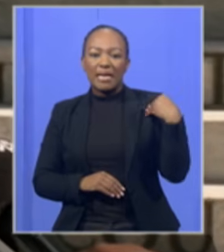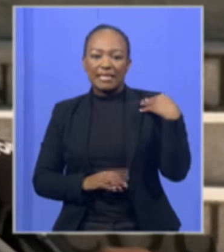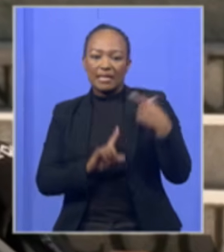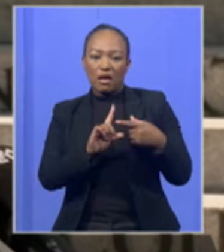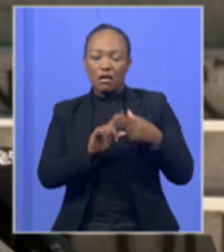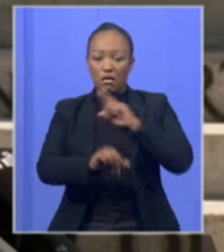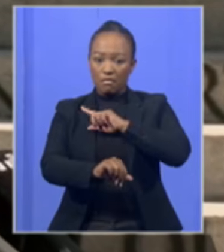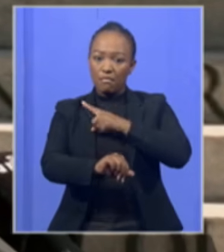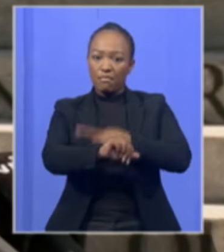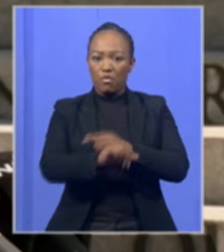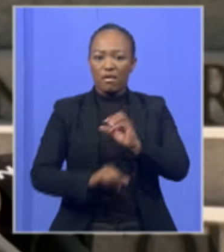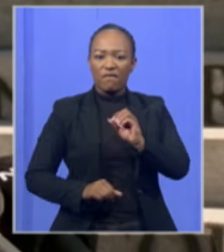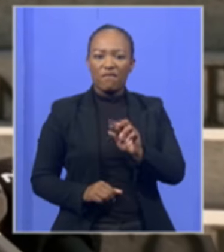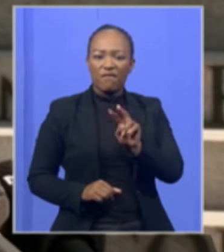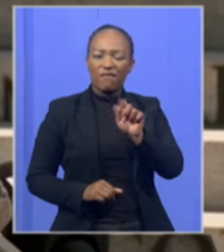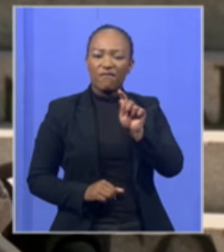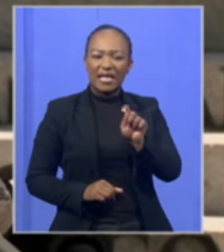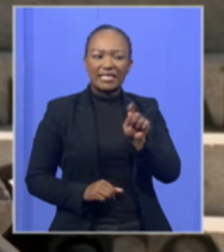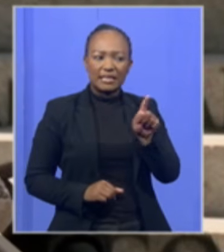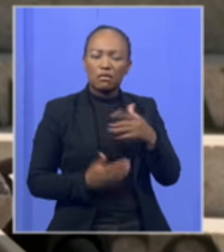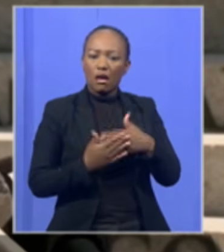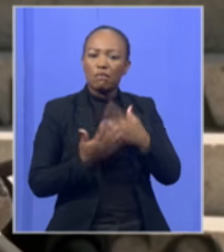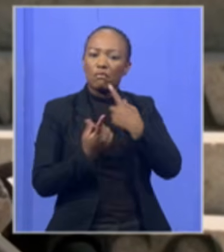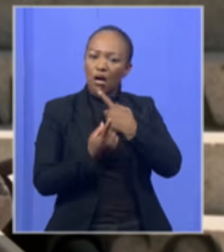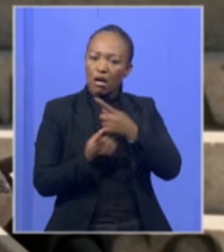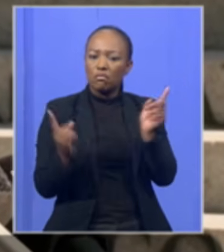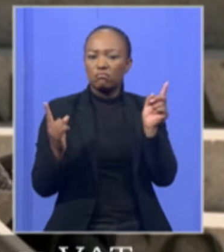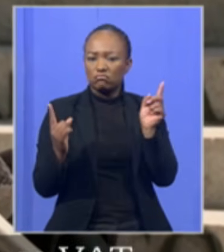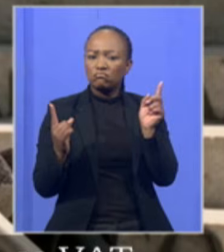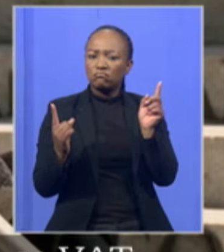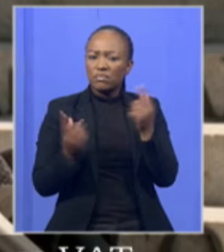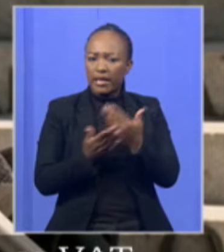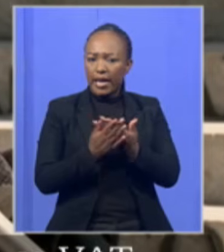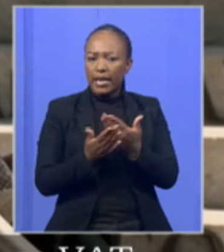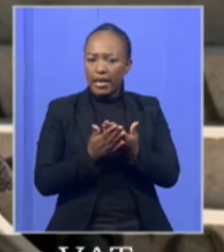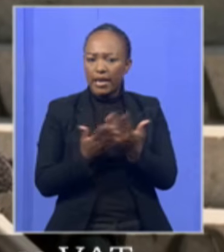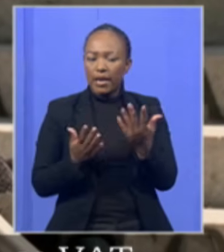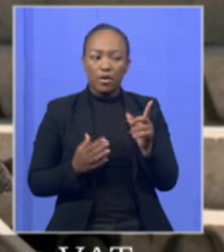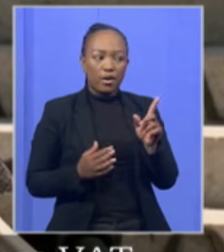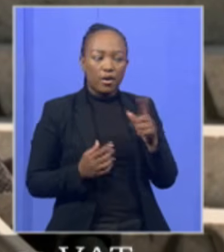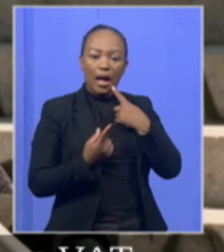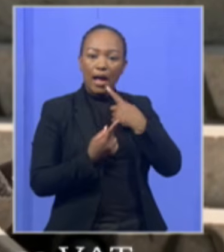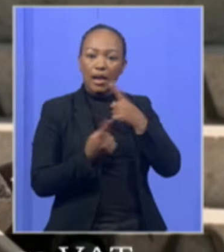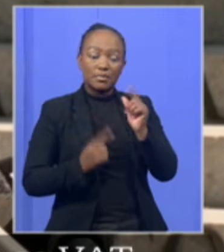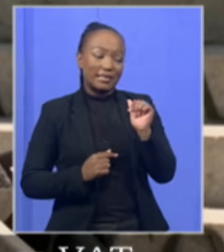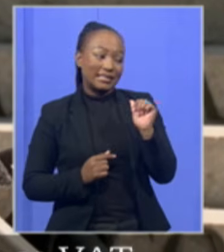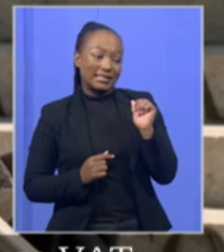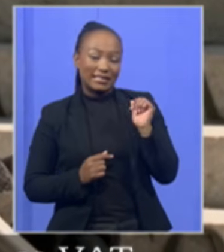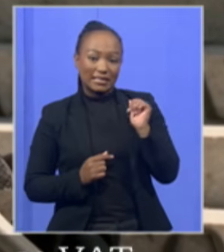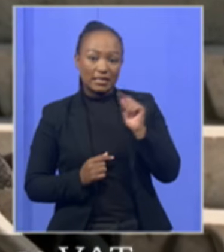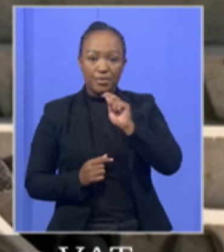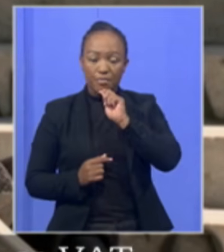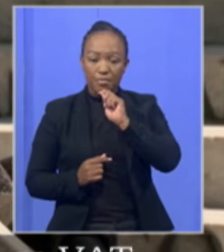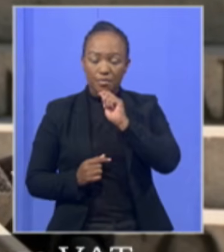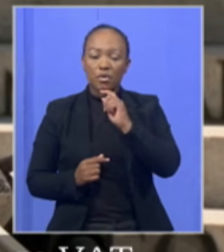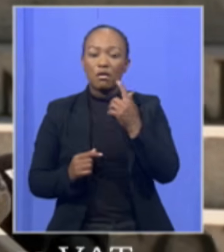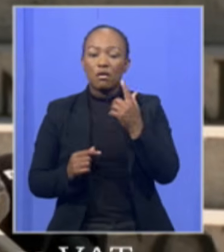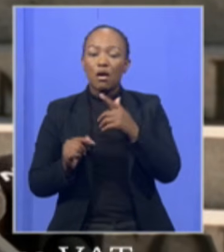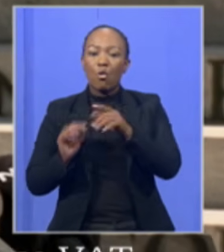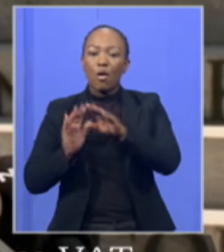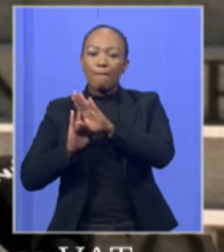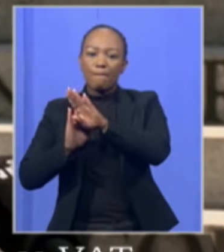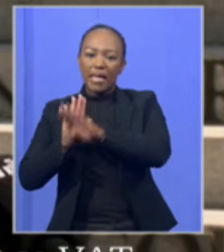to make changes and to make announcements. So what I'm saying is that in terms of the announcement he's made yesterday morning and followed through by the bill, he's